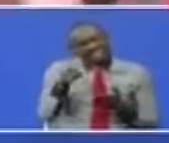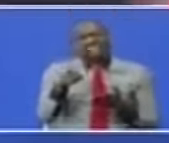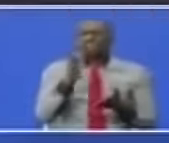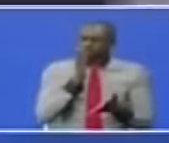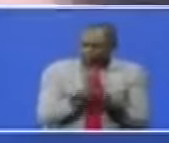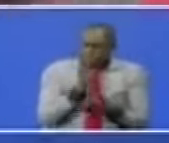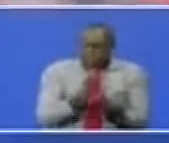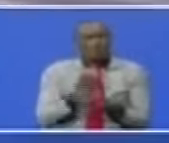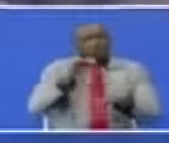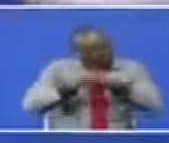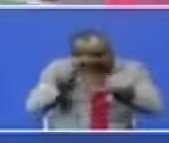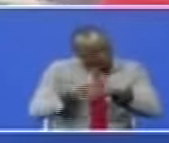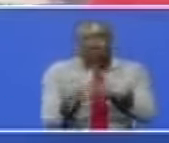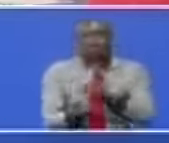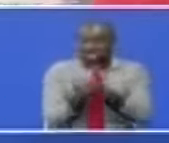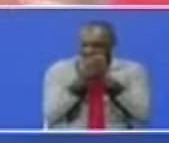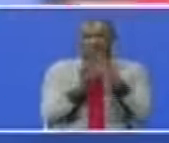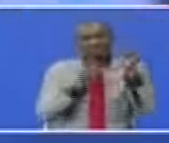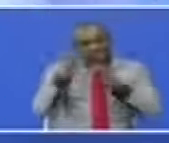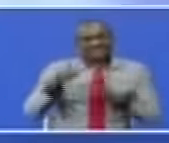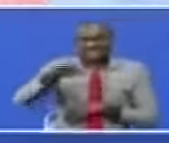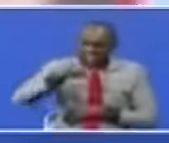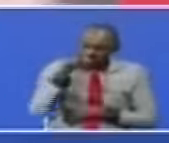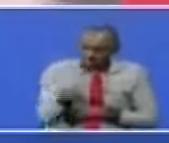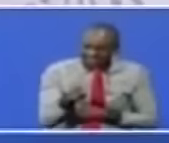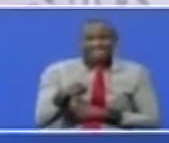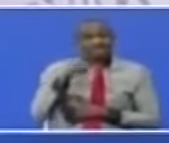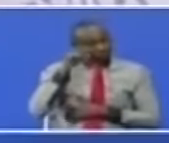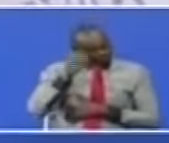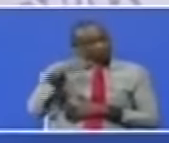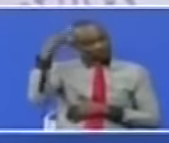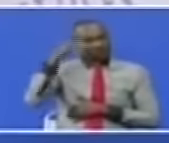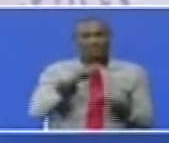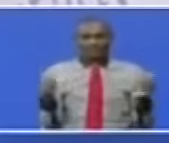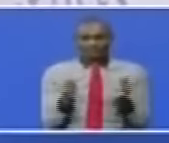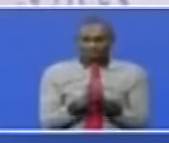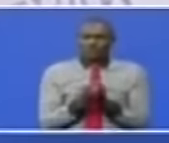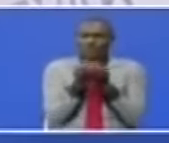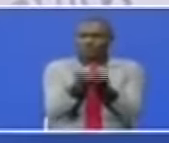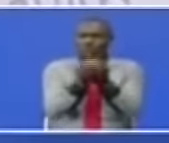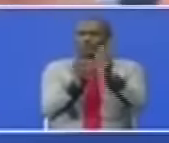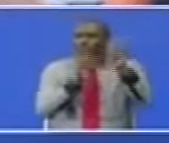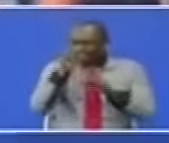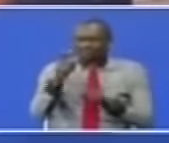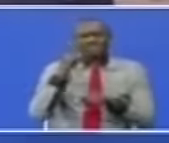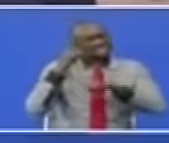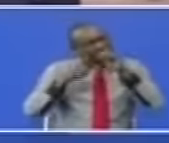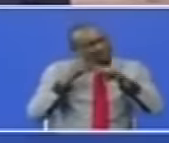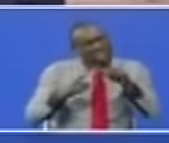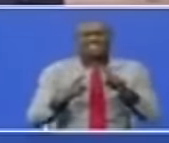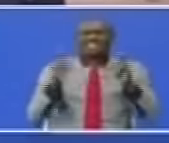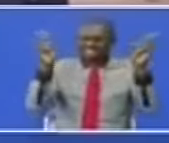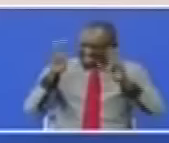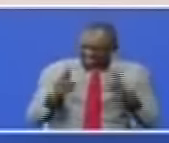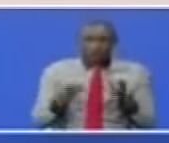for the reviving tourism industry and an indicator of things looking up bright. Cruise ship tourism has over the recent years experienced strong